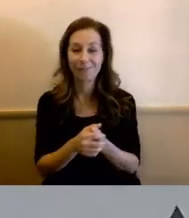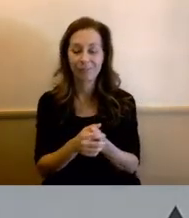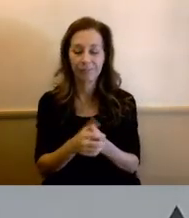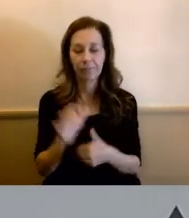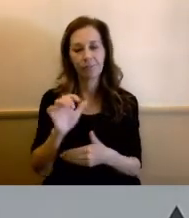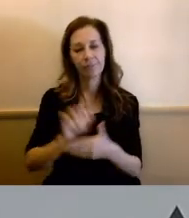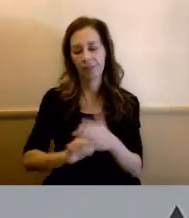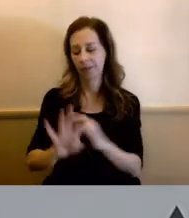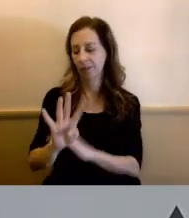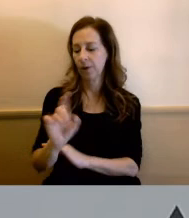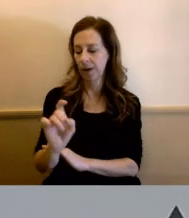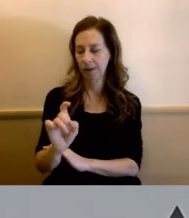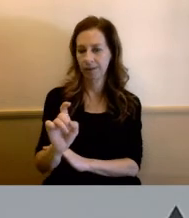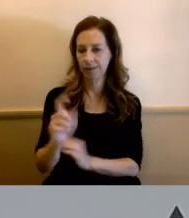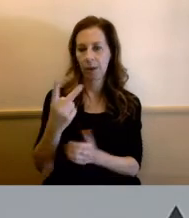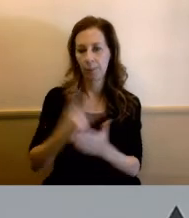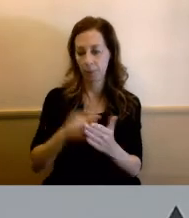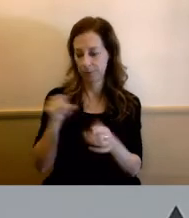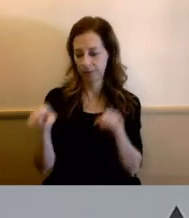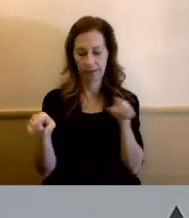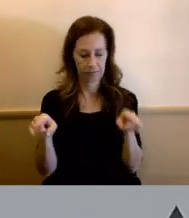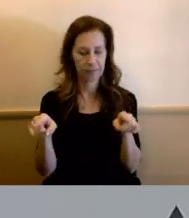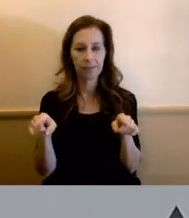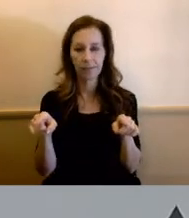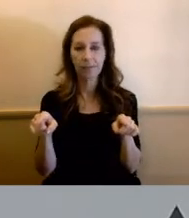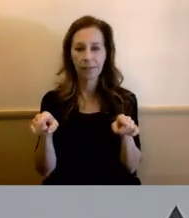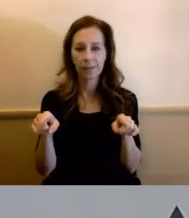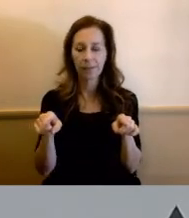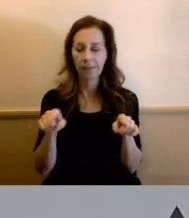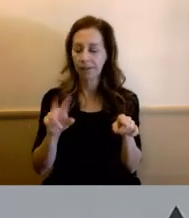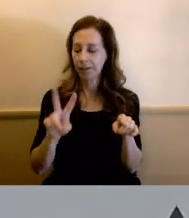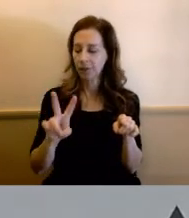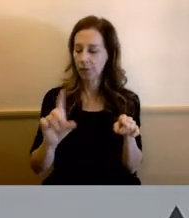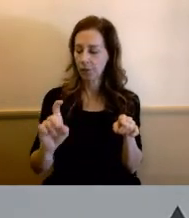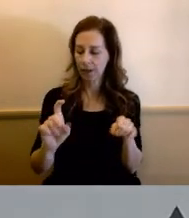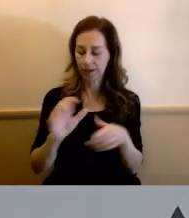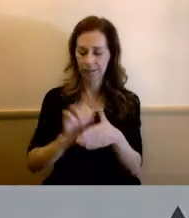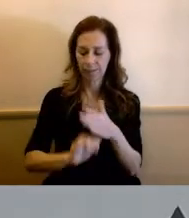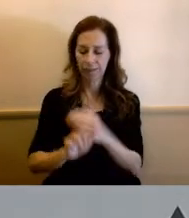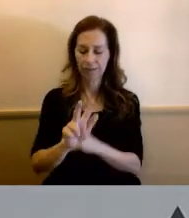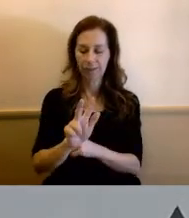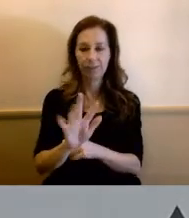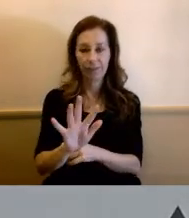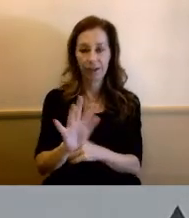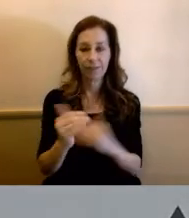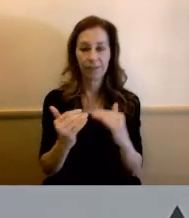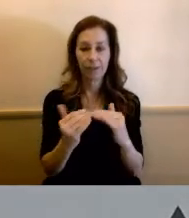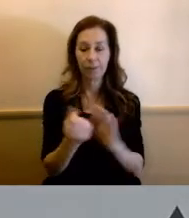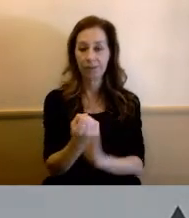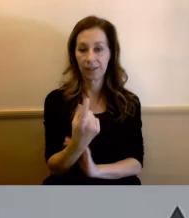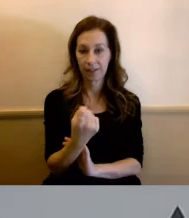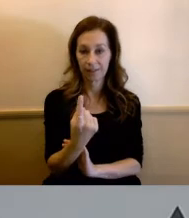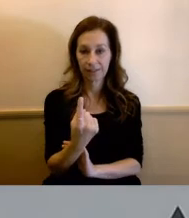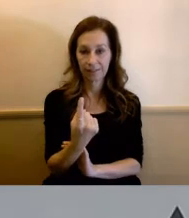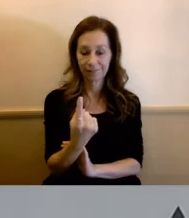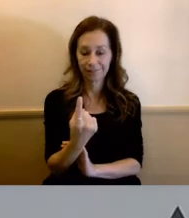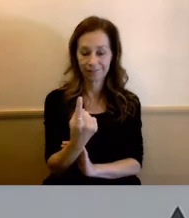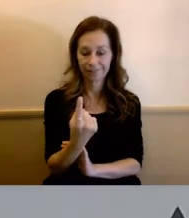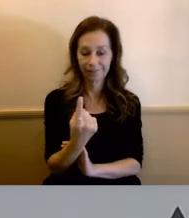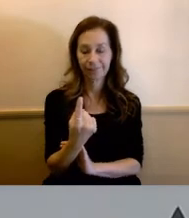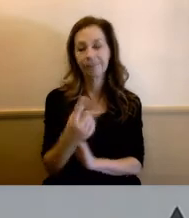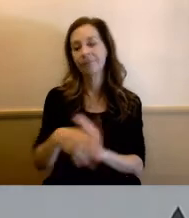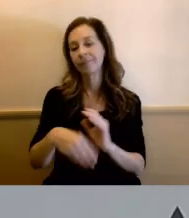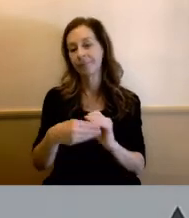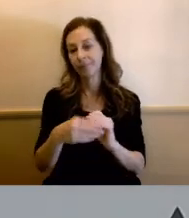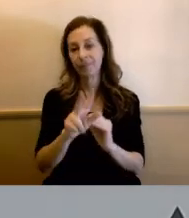sides. Okay, so I get 2x minus 35 equals 11, plus 35